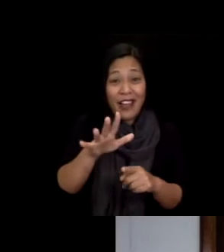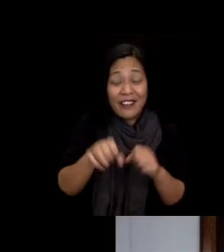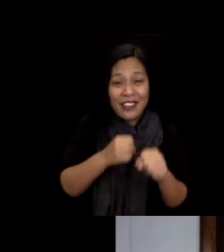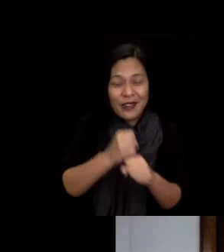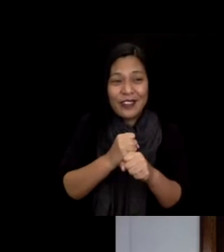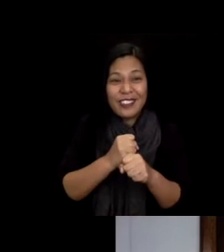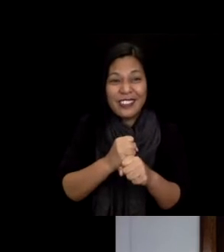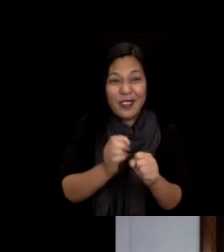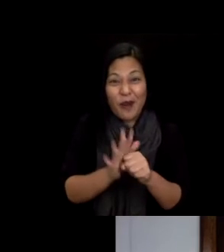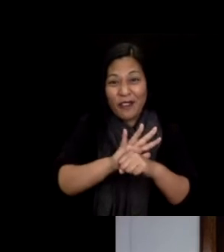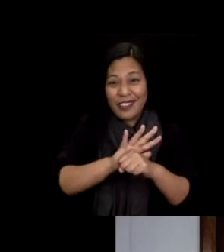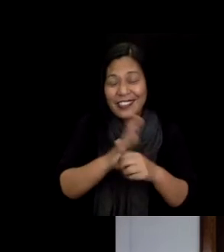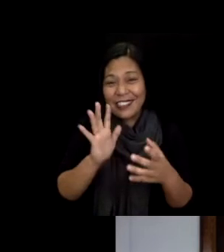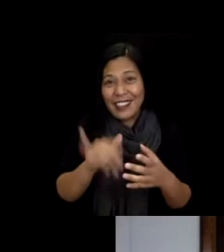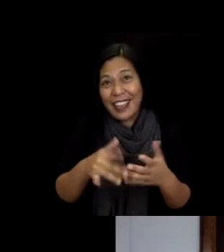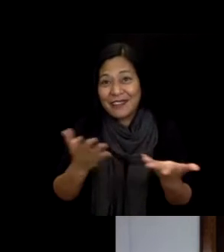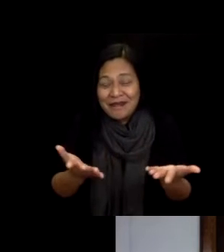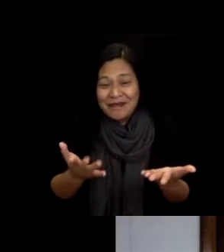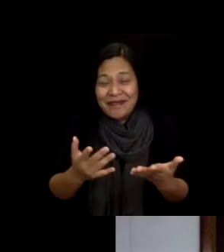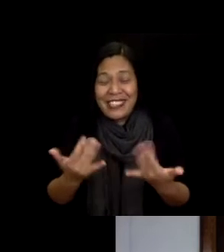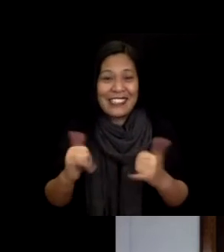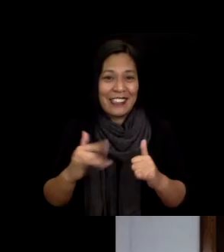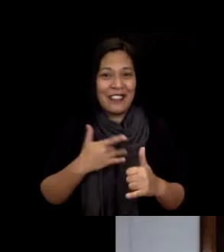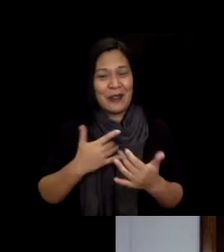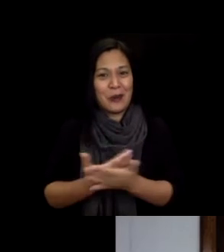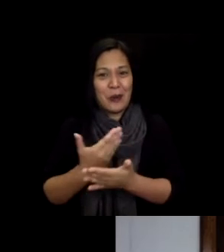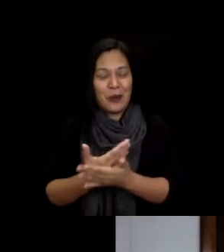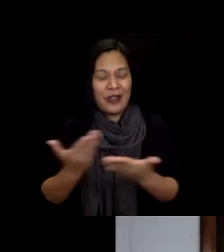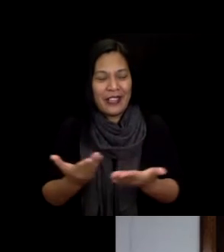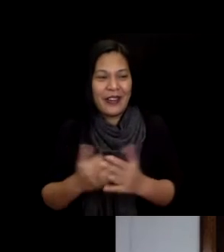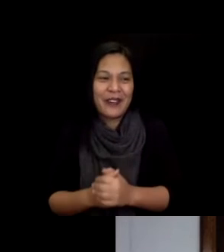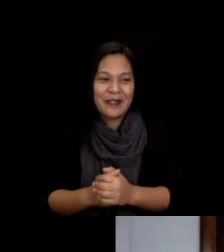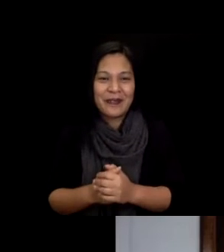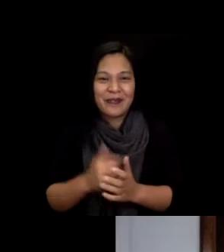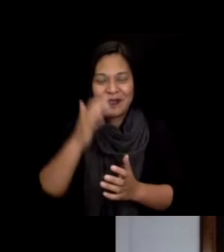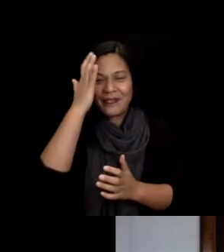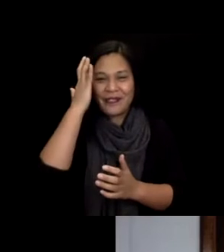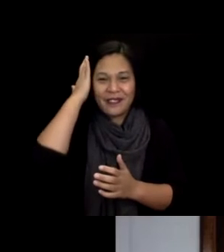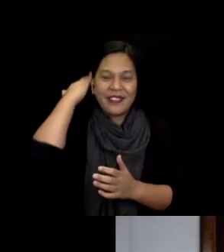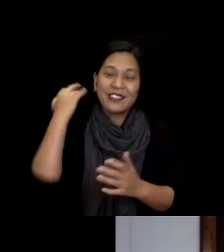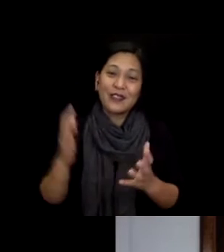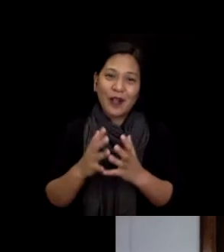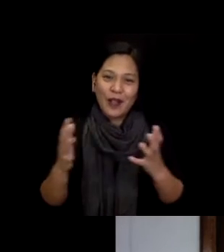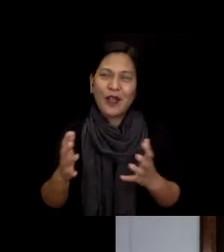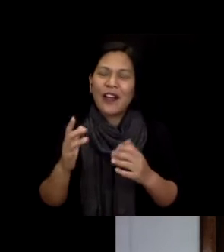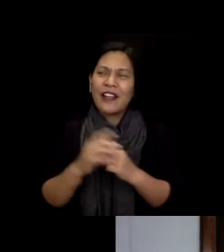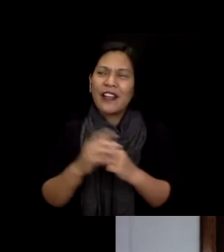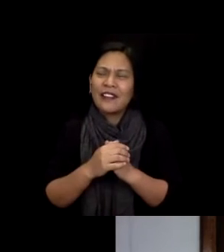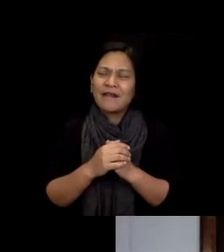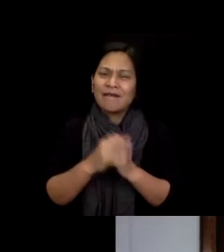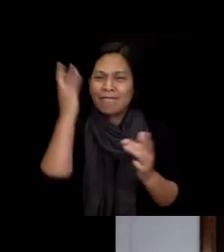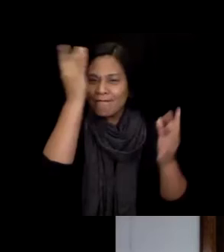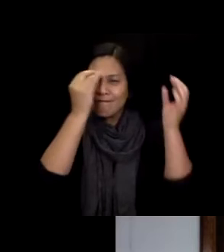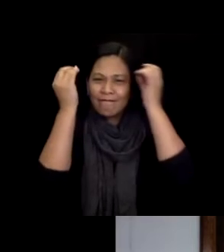So yeah, there's a lot of very timely and interesting reflections that I'm really excited to